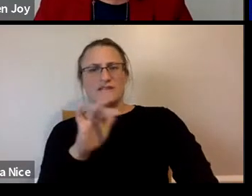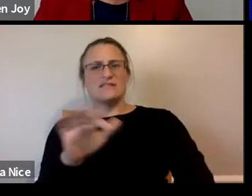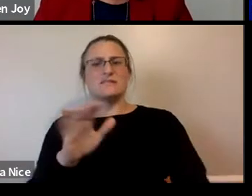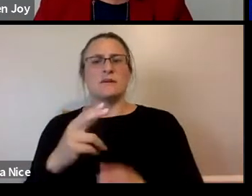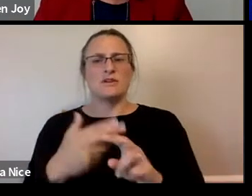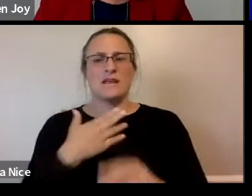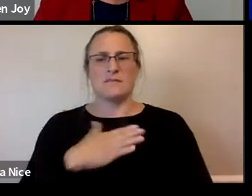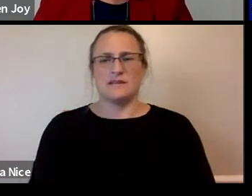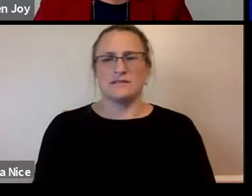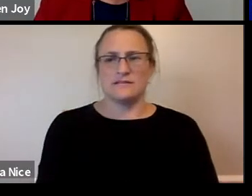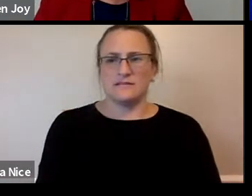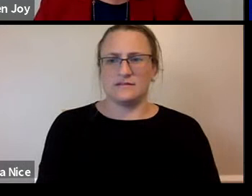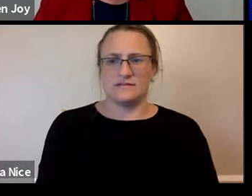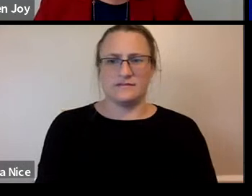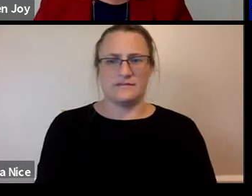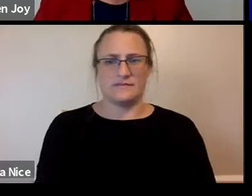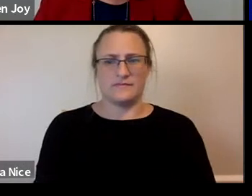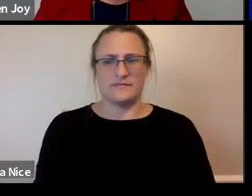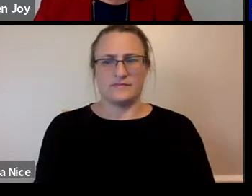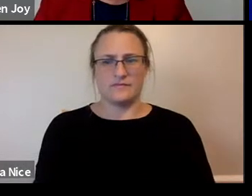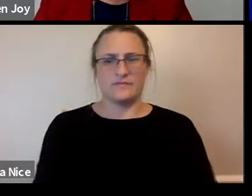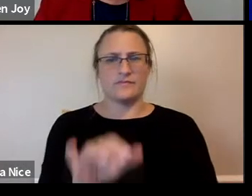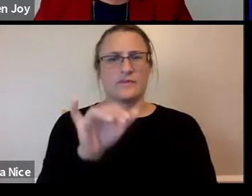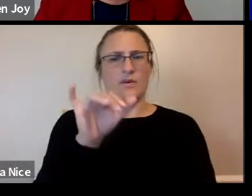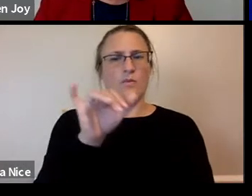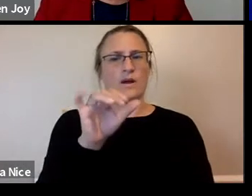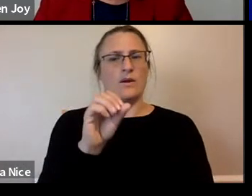the stenographer, please.